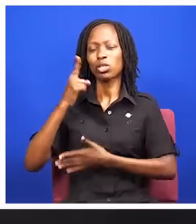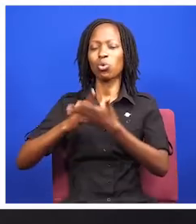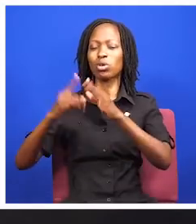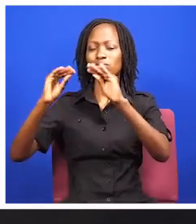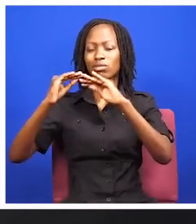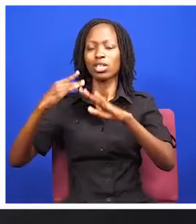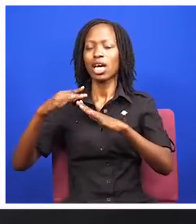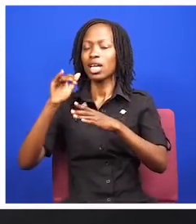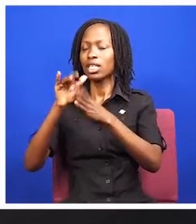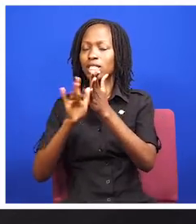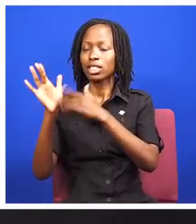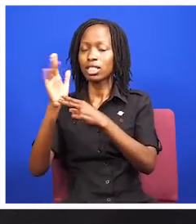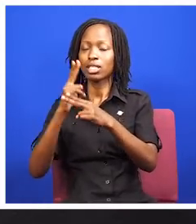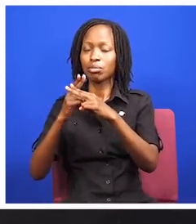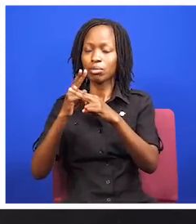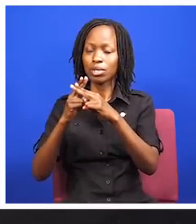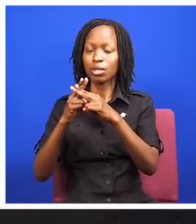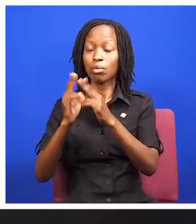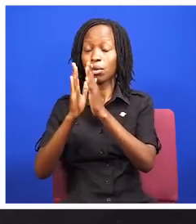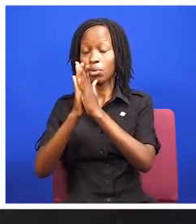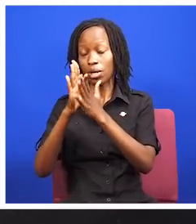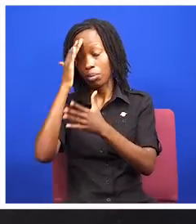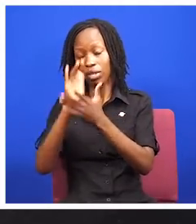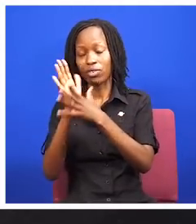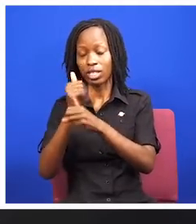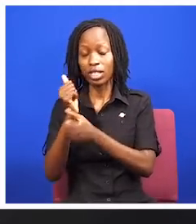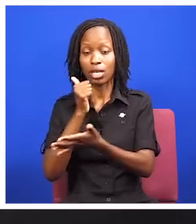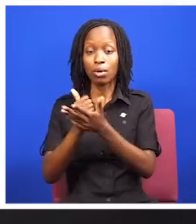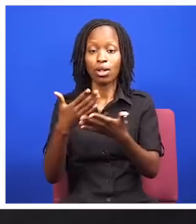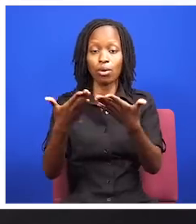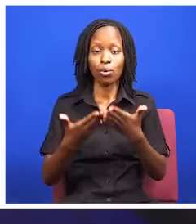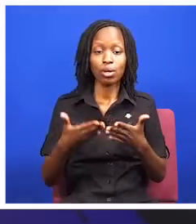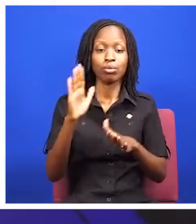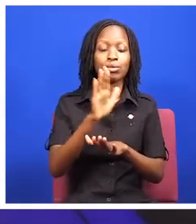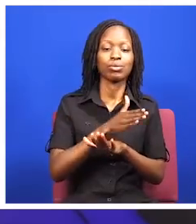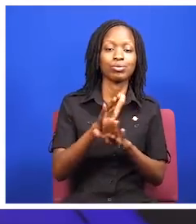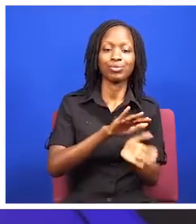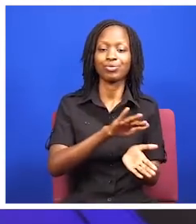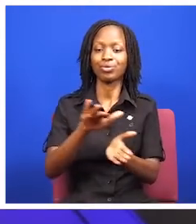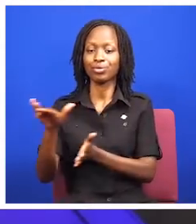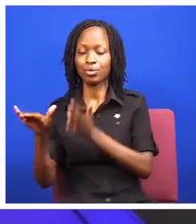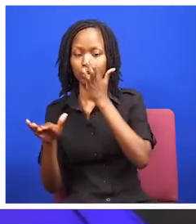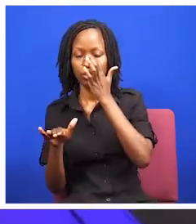saying. In Jesus' mighty name I pray, believing and trusting. Amen. Welcome to the praise and worship team.